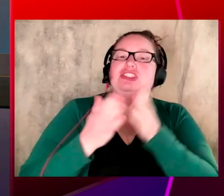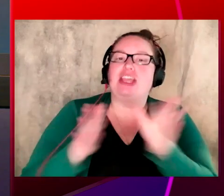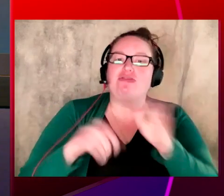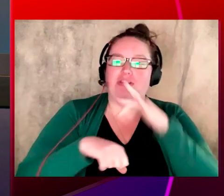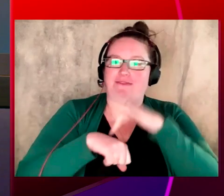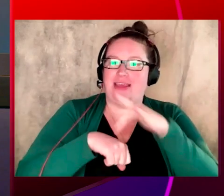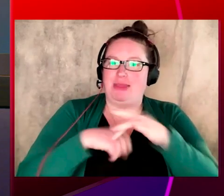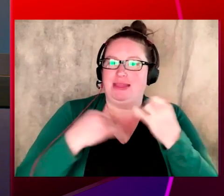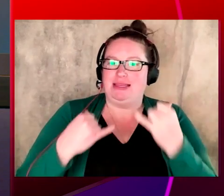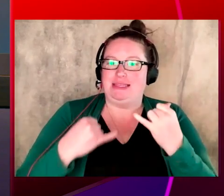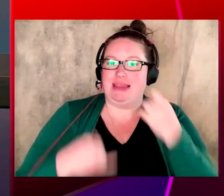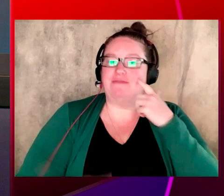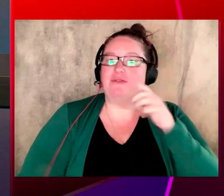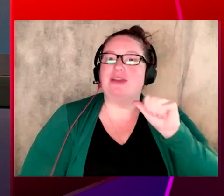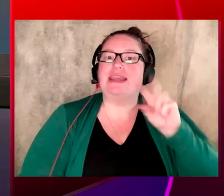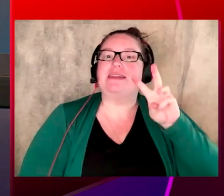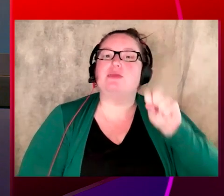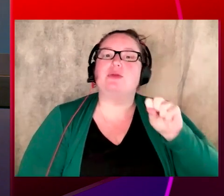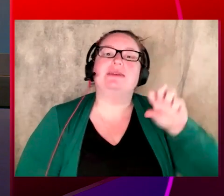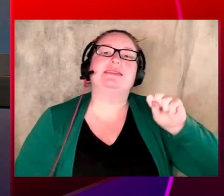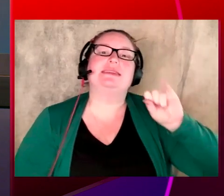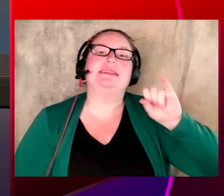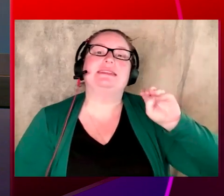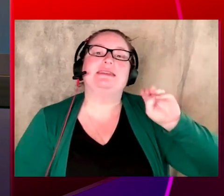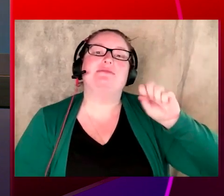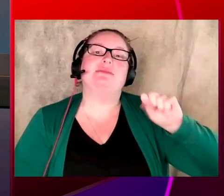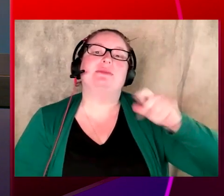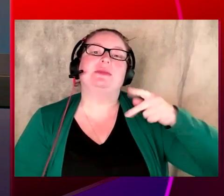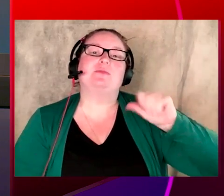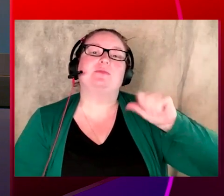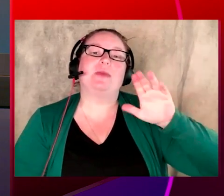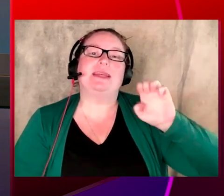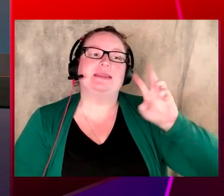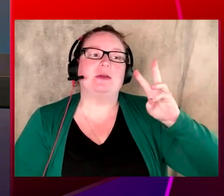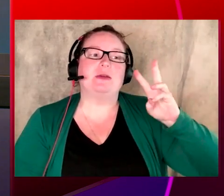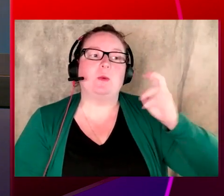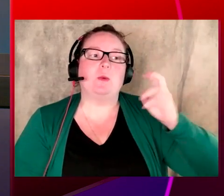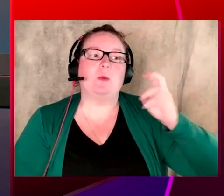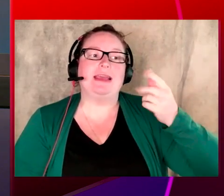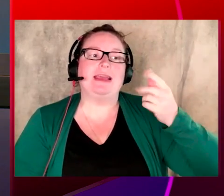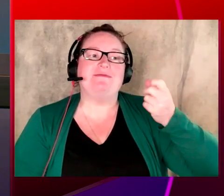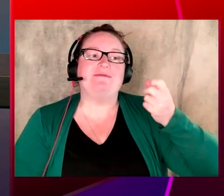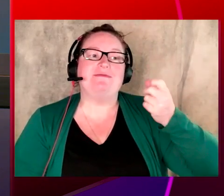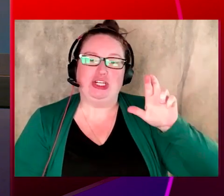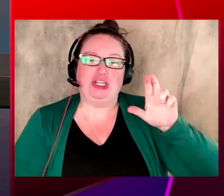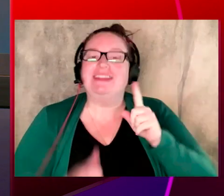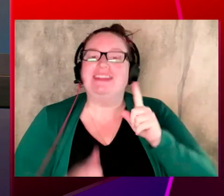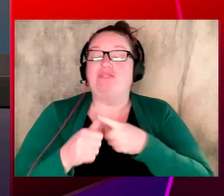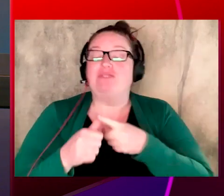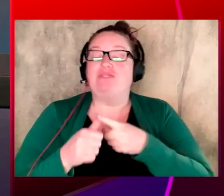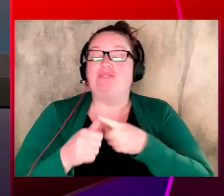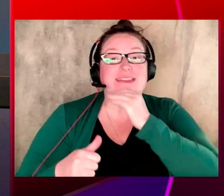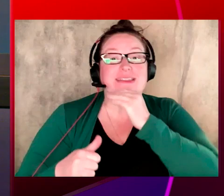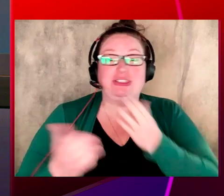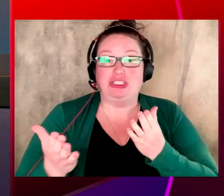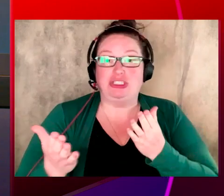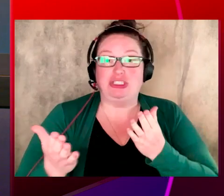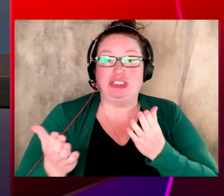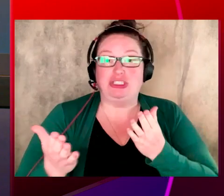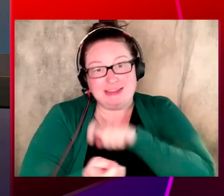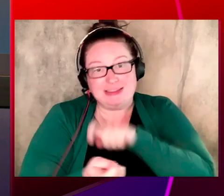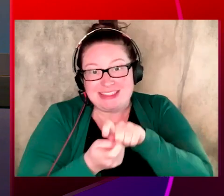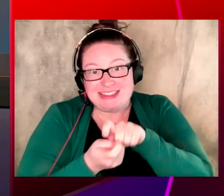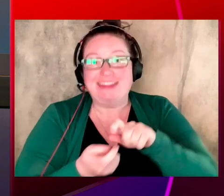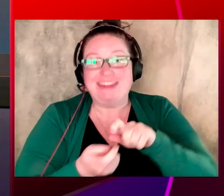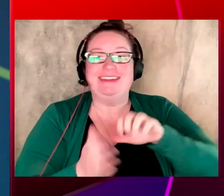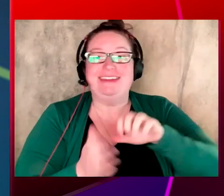of AWS SimSpace Weaver. It's going to be the first simulation service specifically designed for